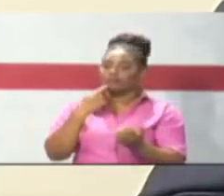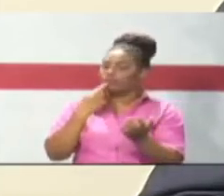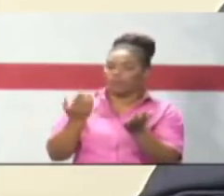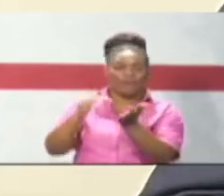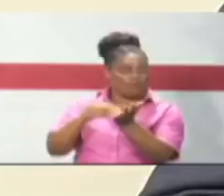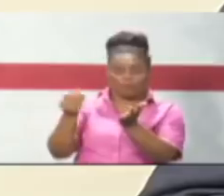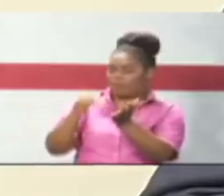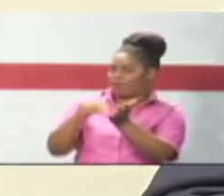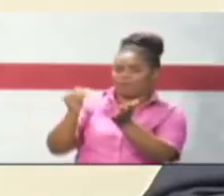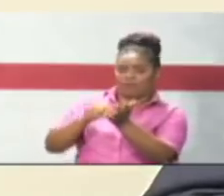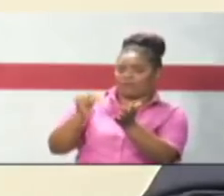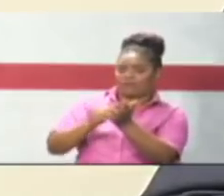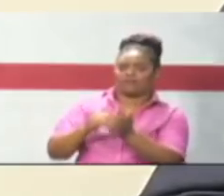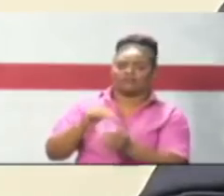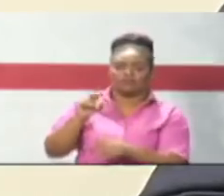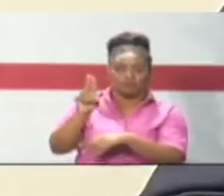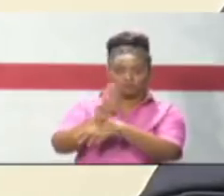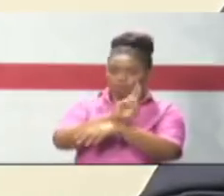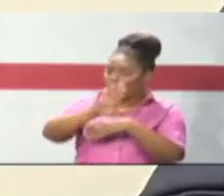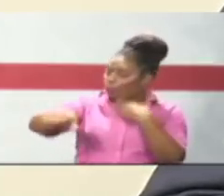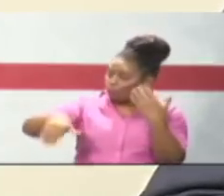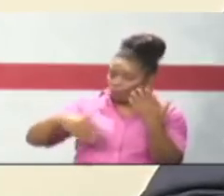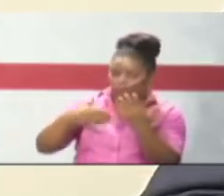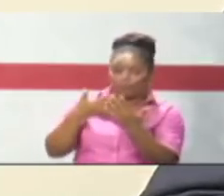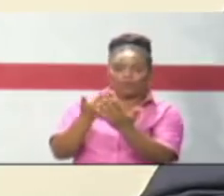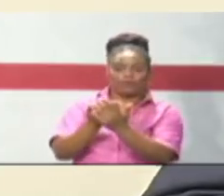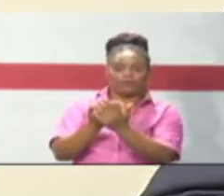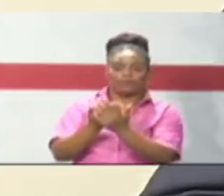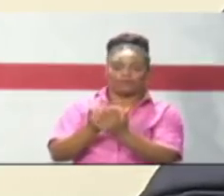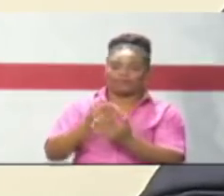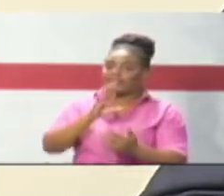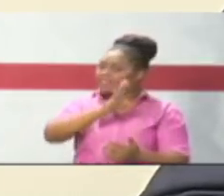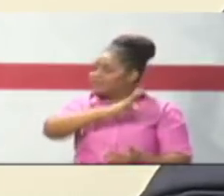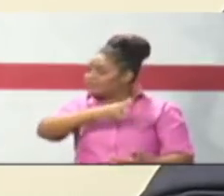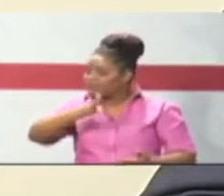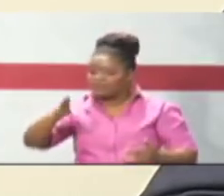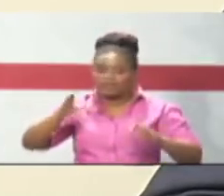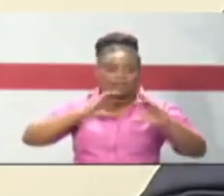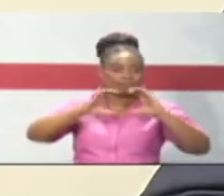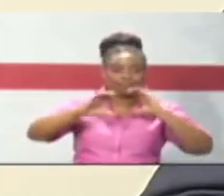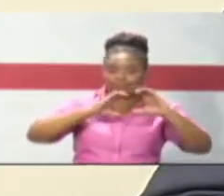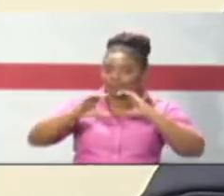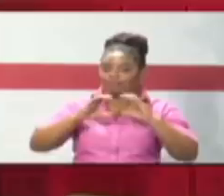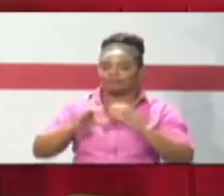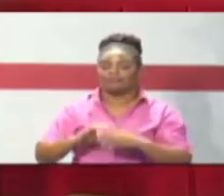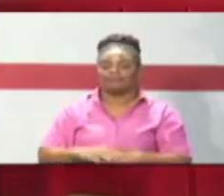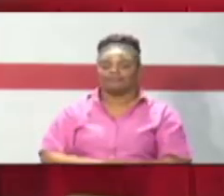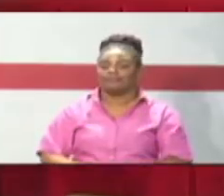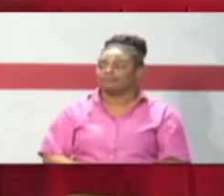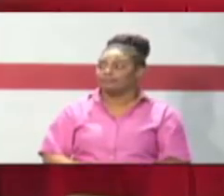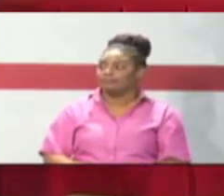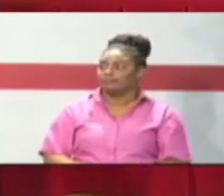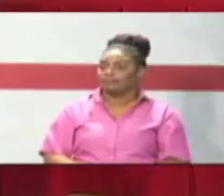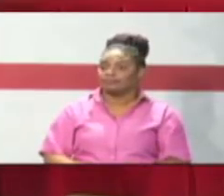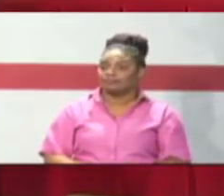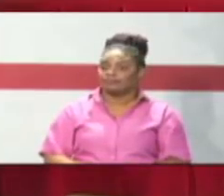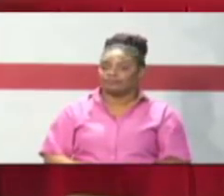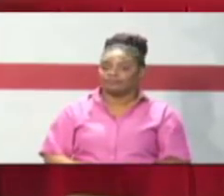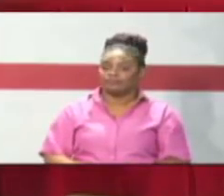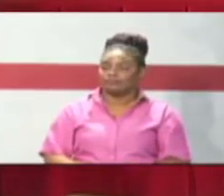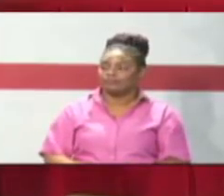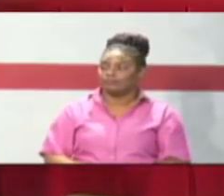So we are using every communications channel at our disposal. Thank you very much. Thank you very much,